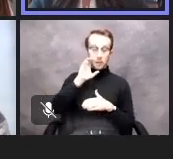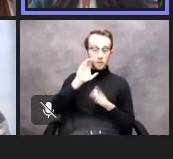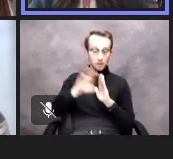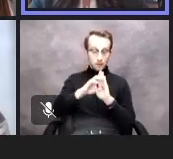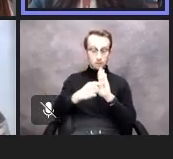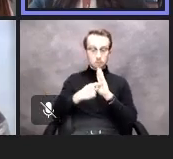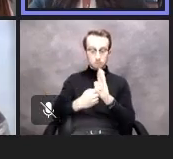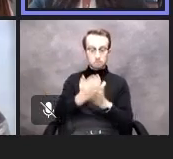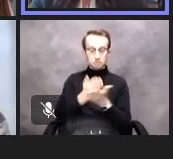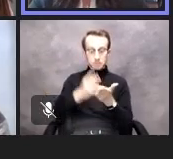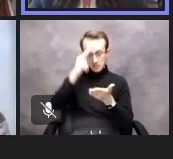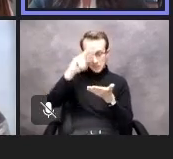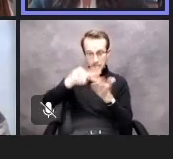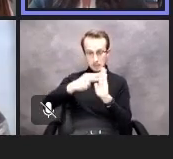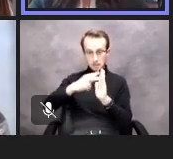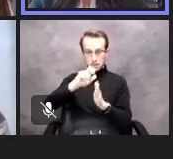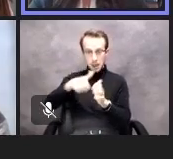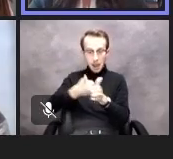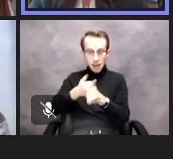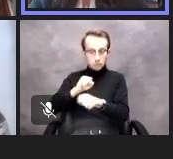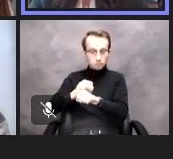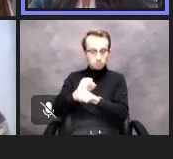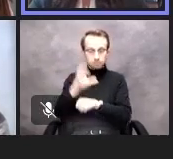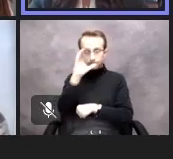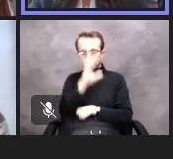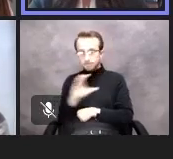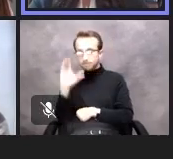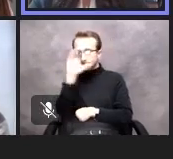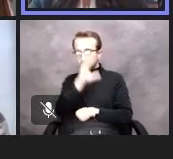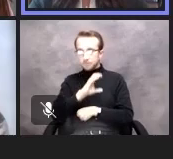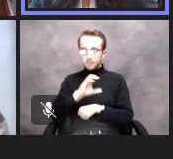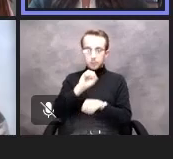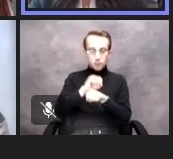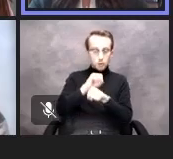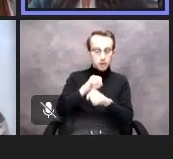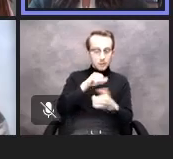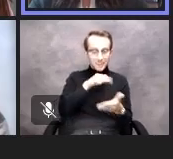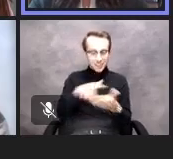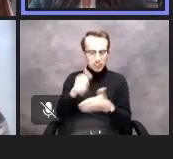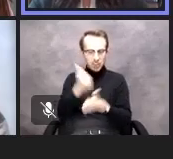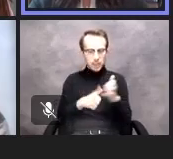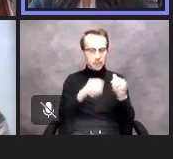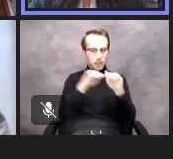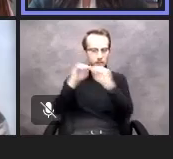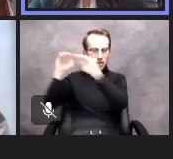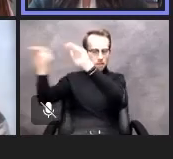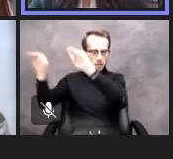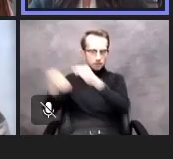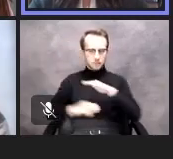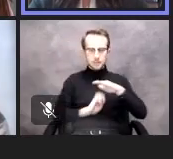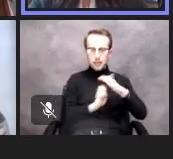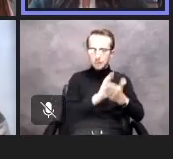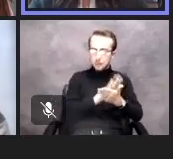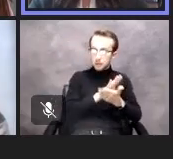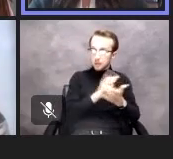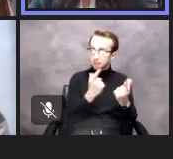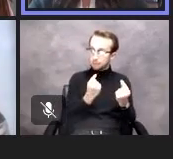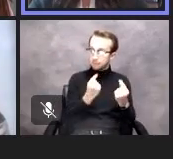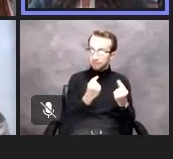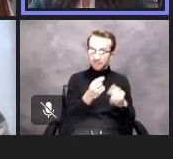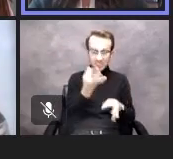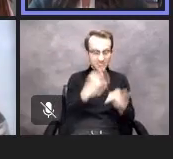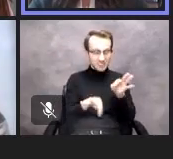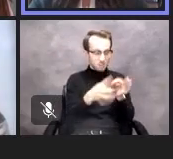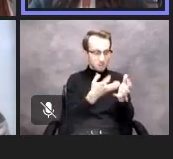behind career exploration and career studies at each of the levels. In elementary school, we simply want students to be aware